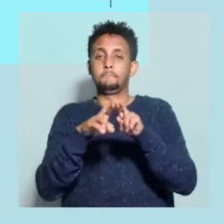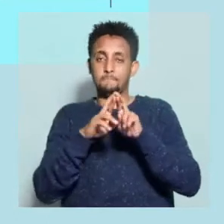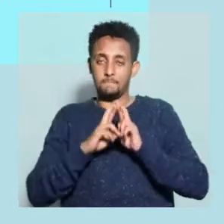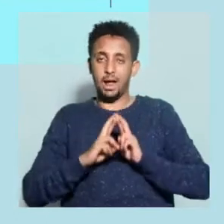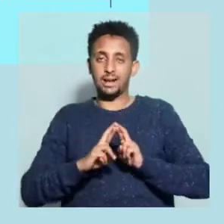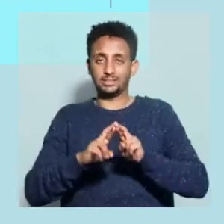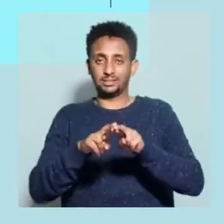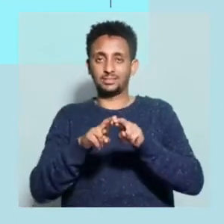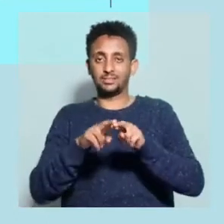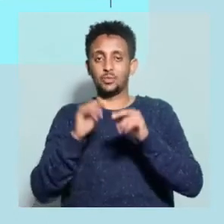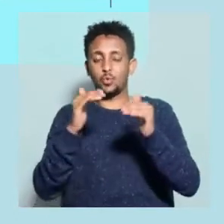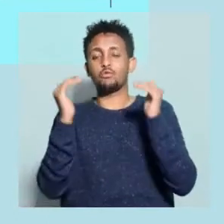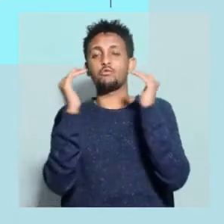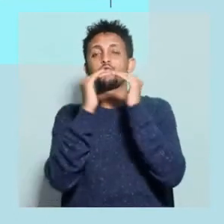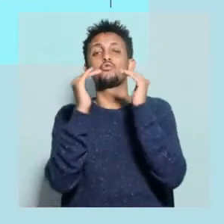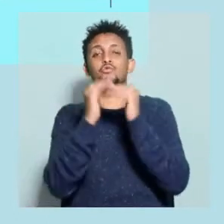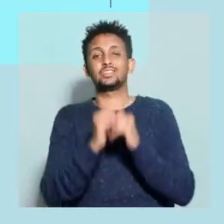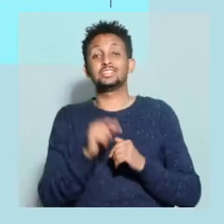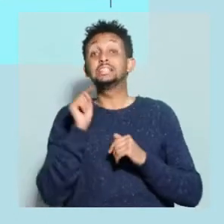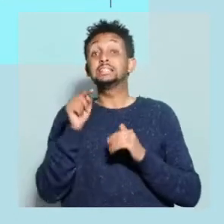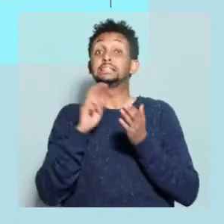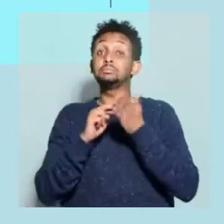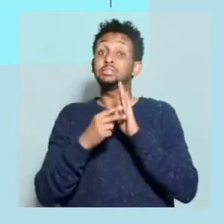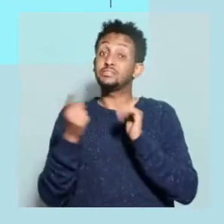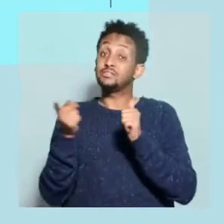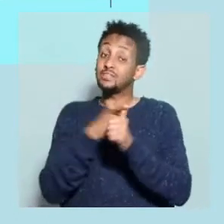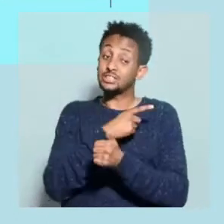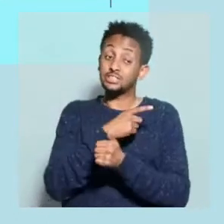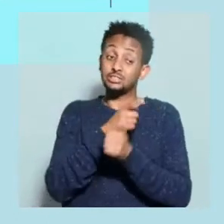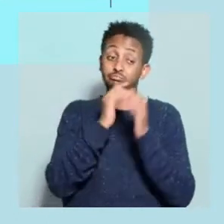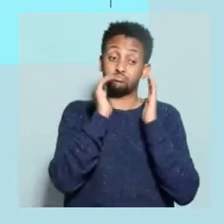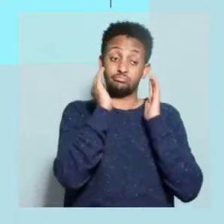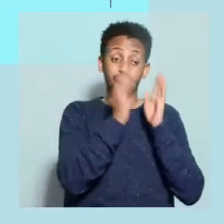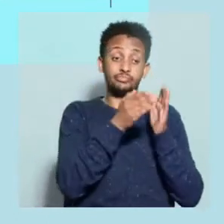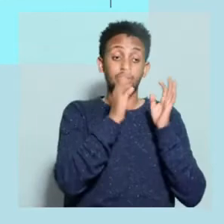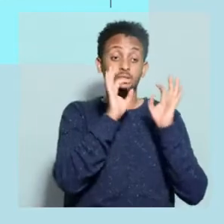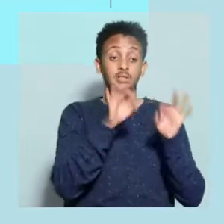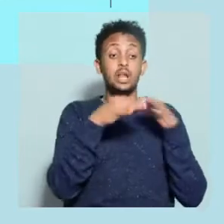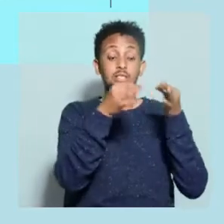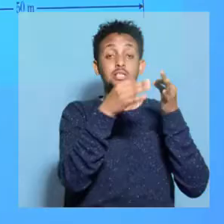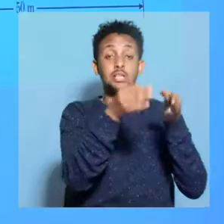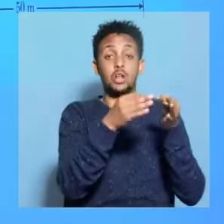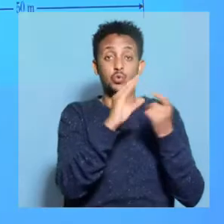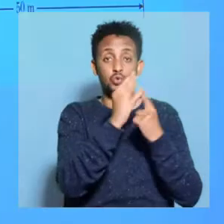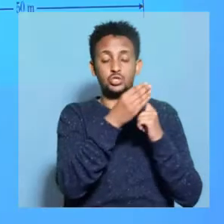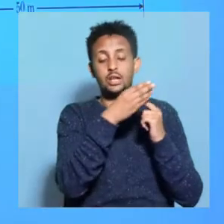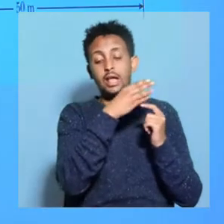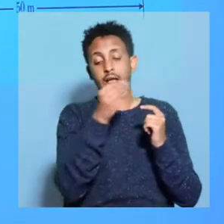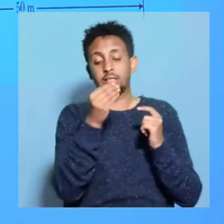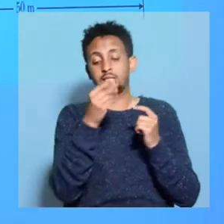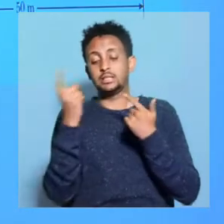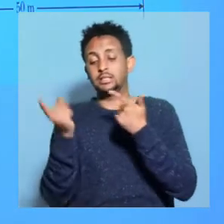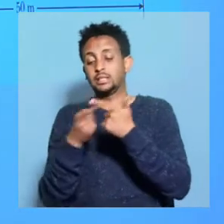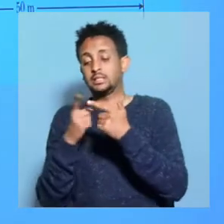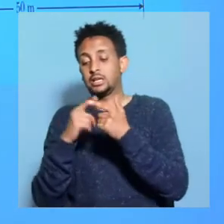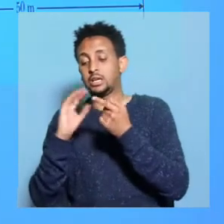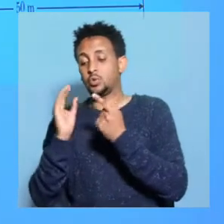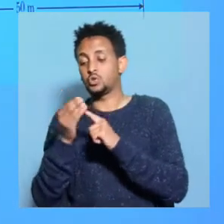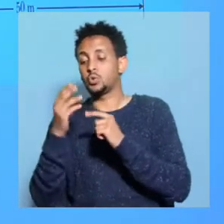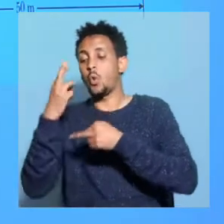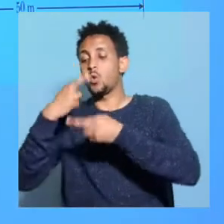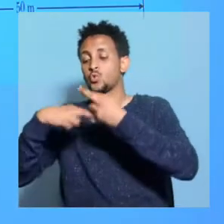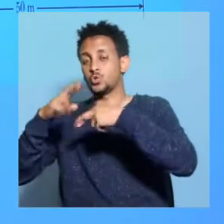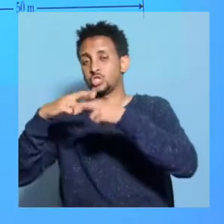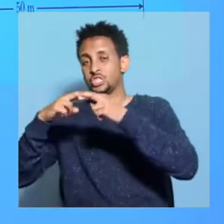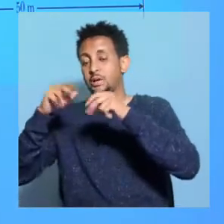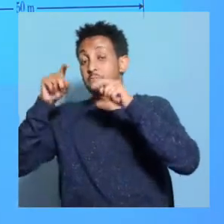both conditions must be fulfilled. That means the first conditions of equilibrium, the translational condition, and the second condition or